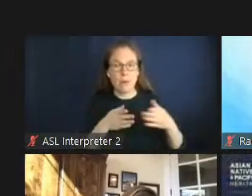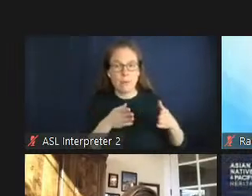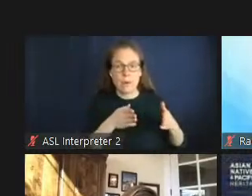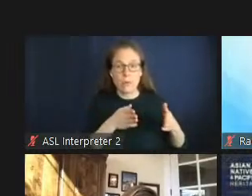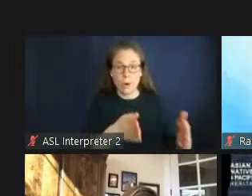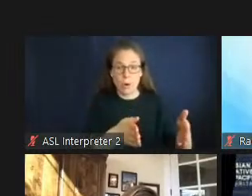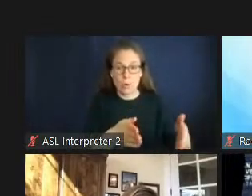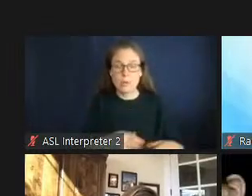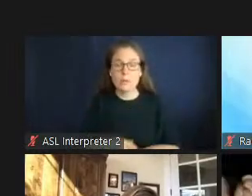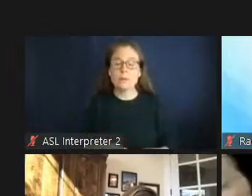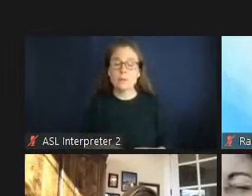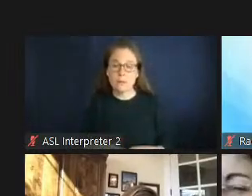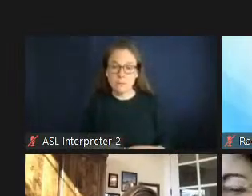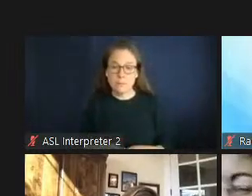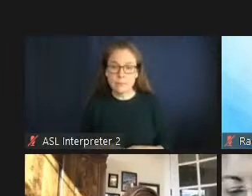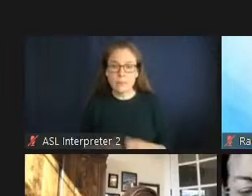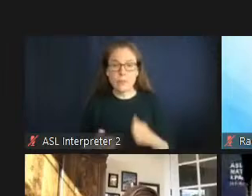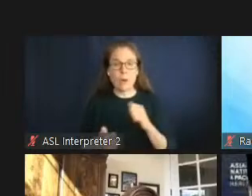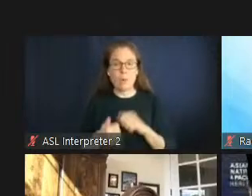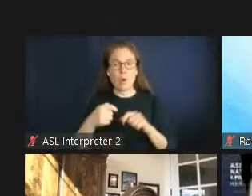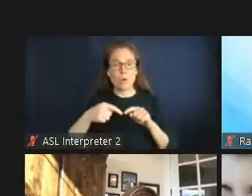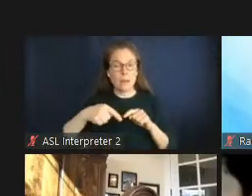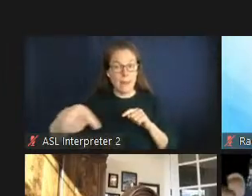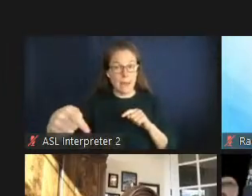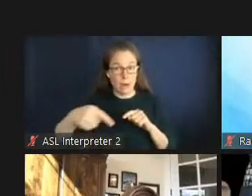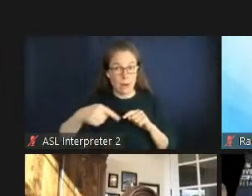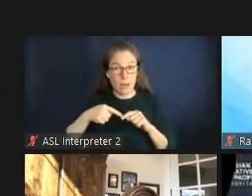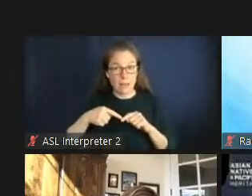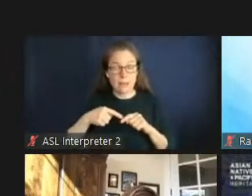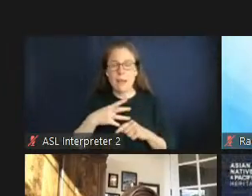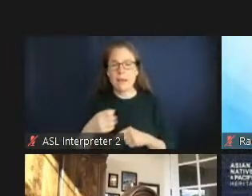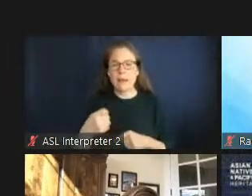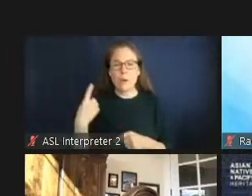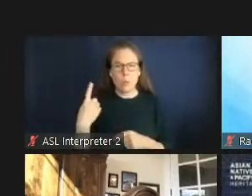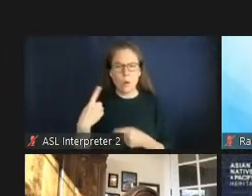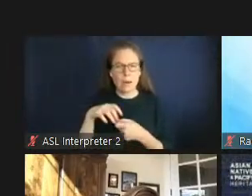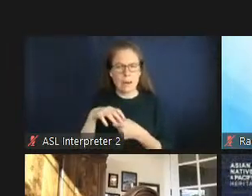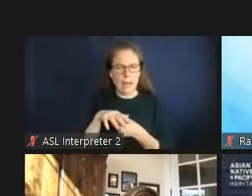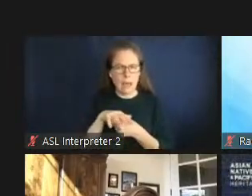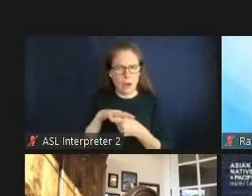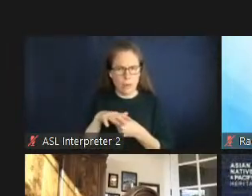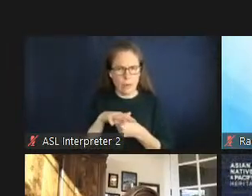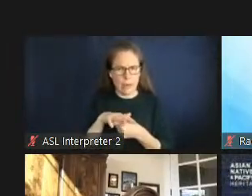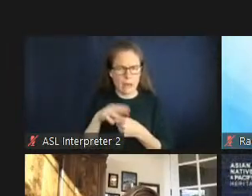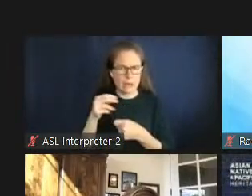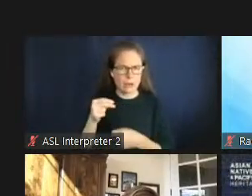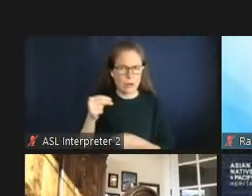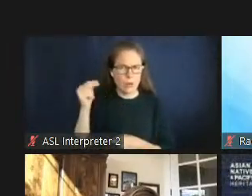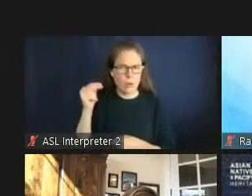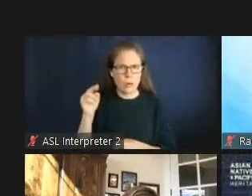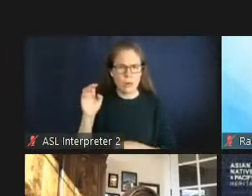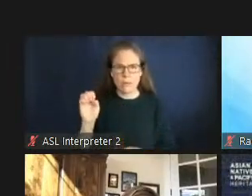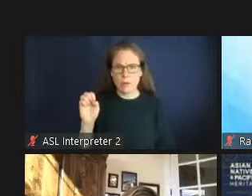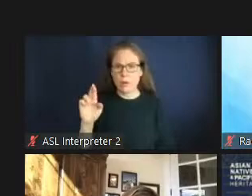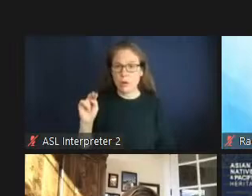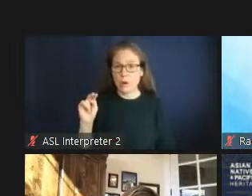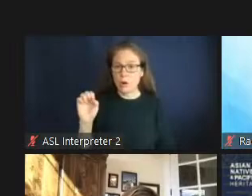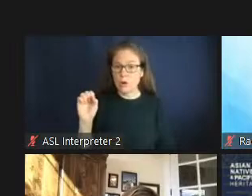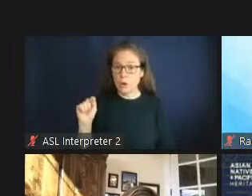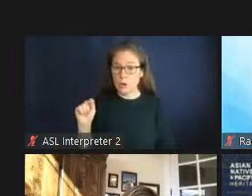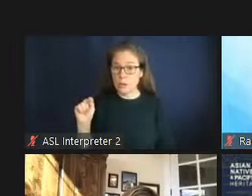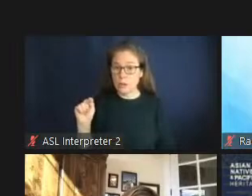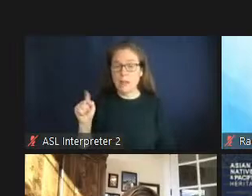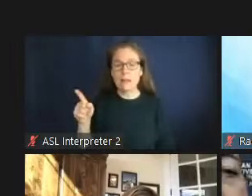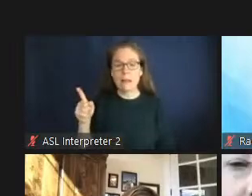that length. And then there is one parcel just north of Ernst Street that has very